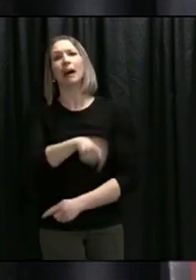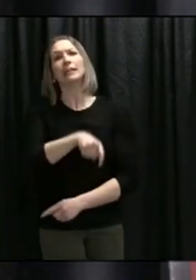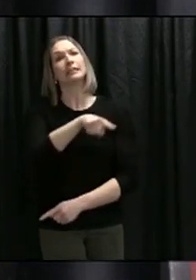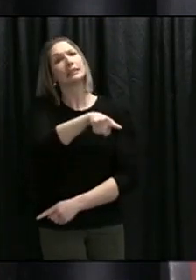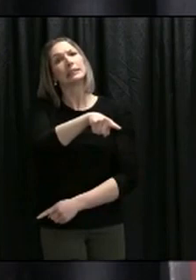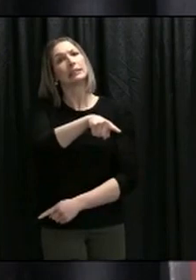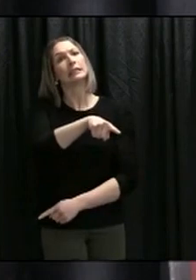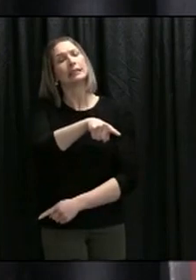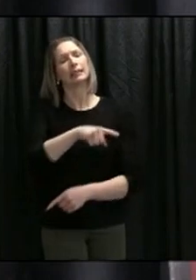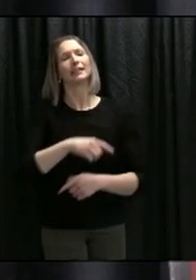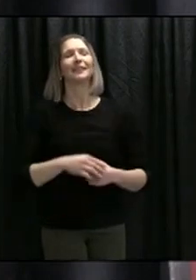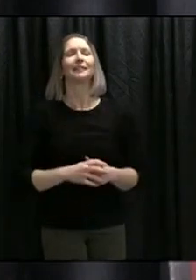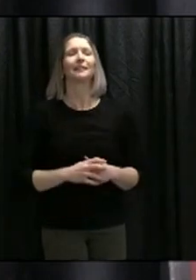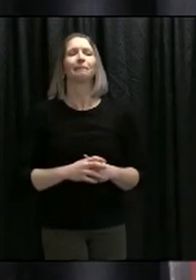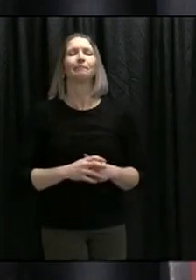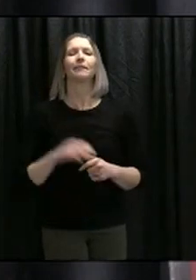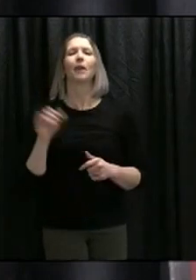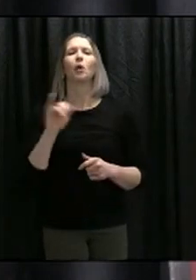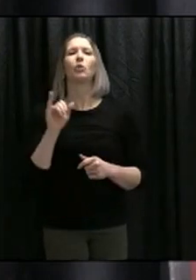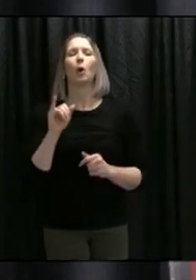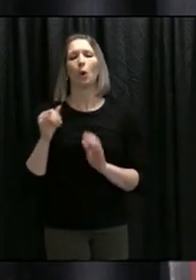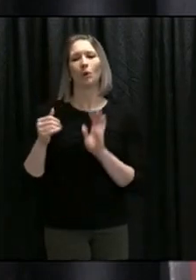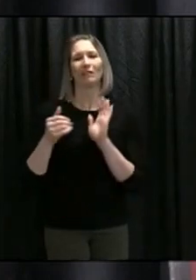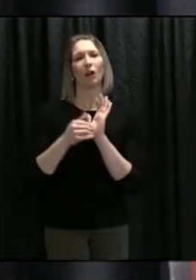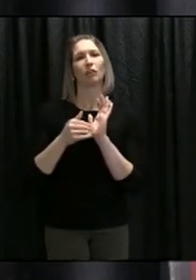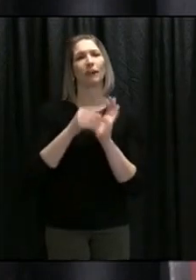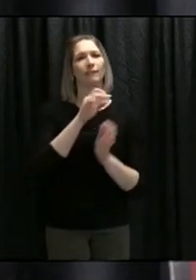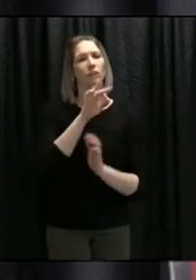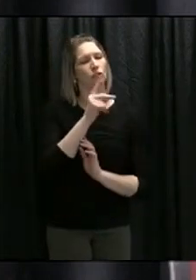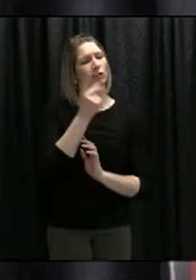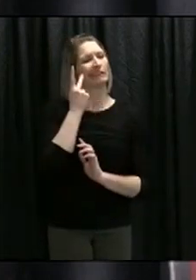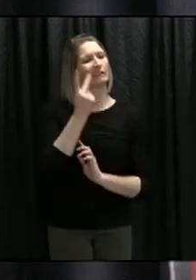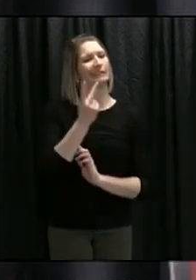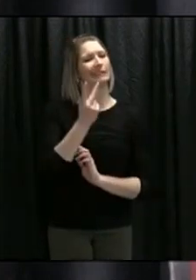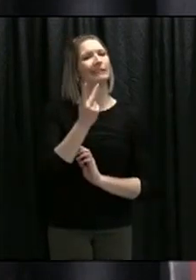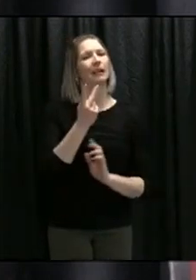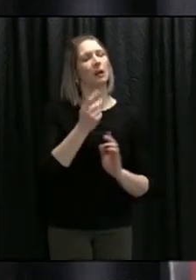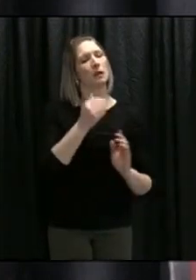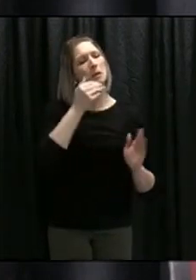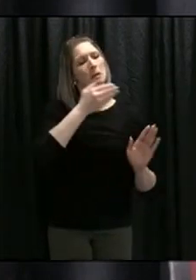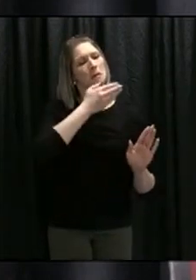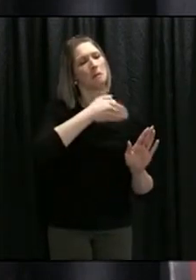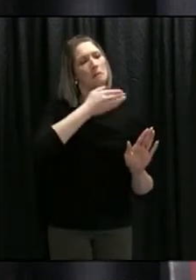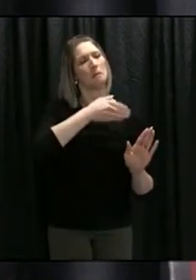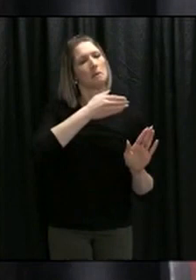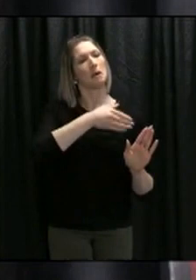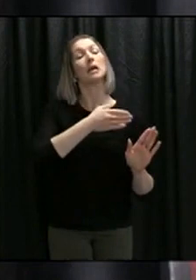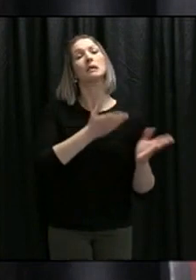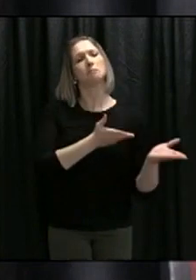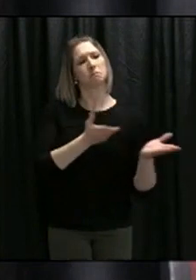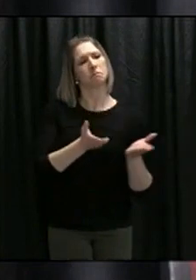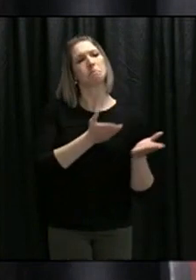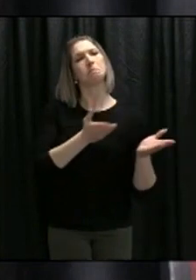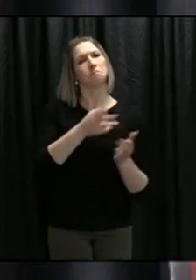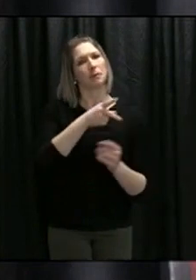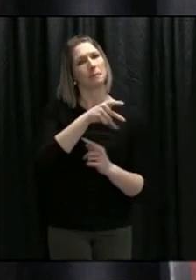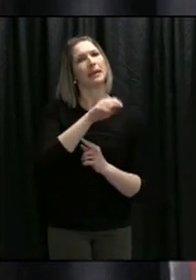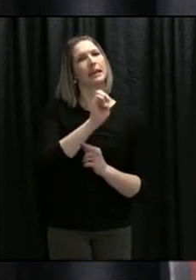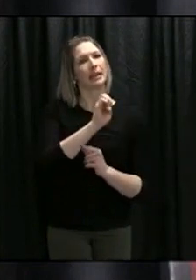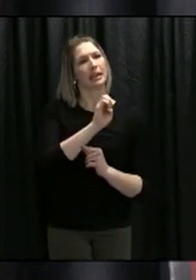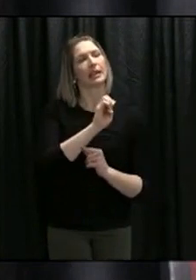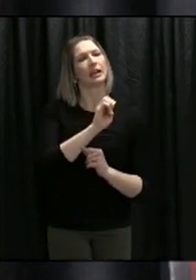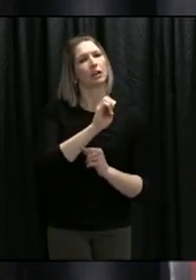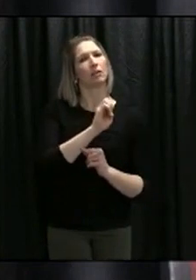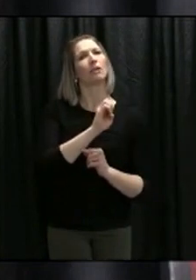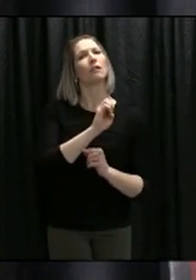referenced, we have seen over the last little while a dribbling in of PPE and essential supplies.